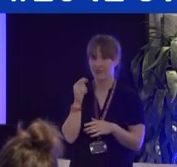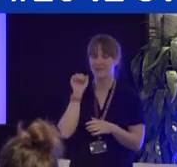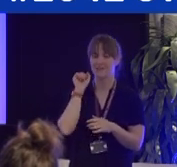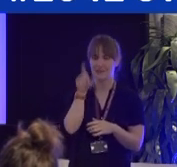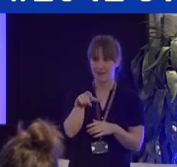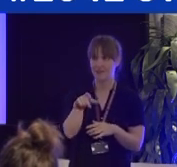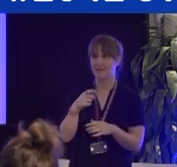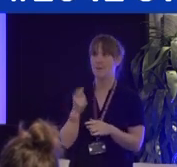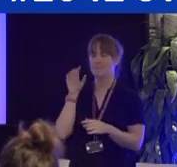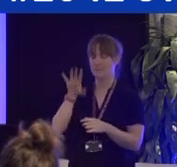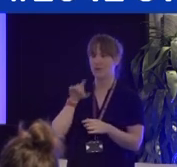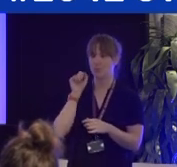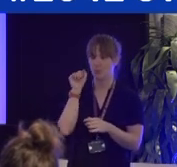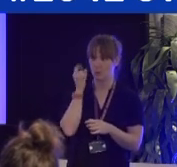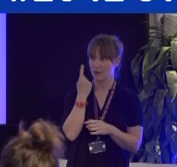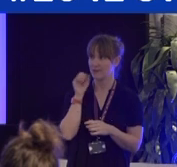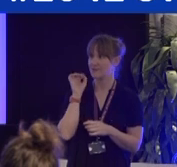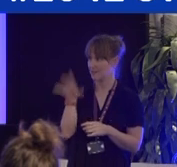send.